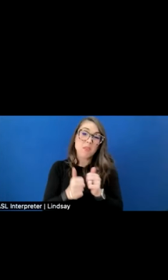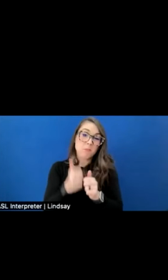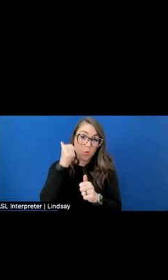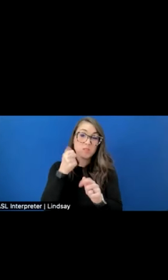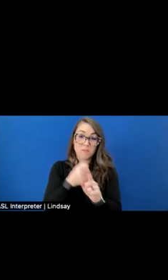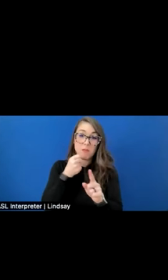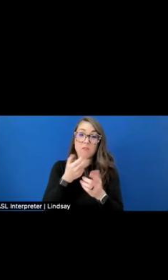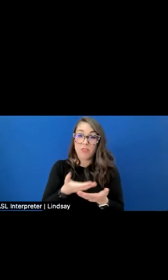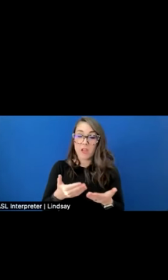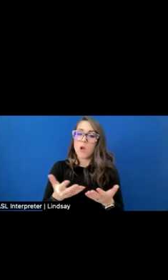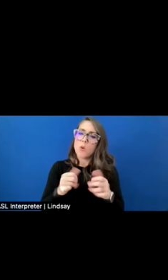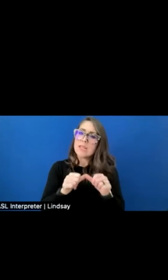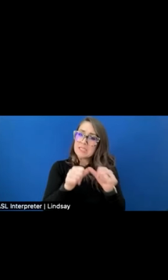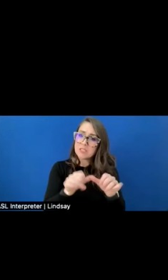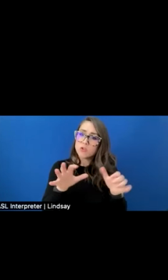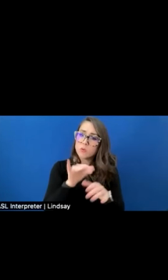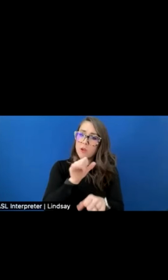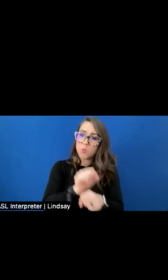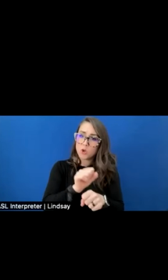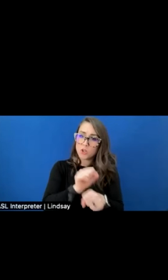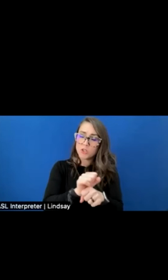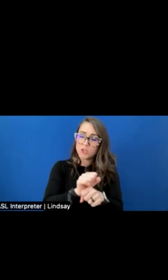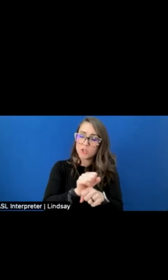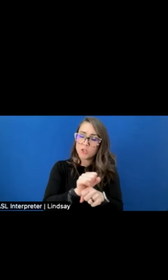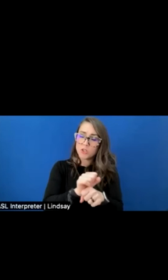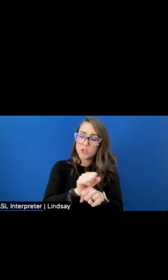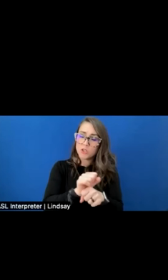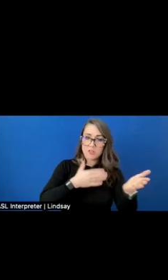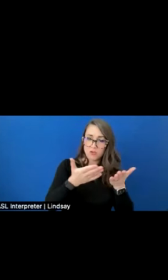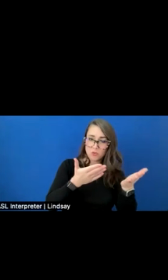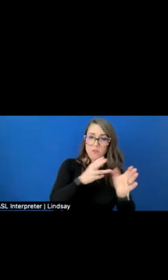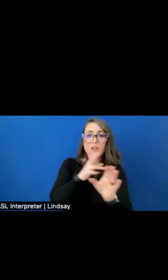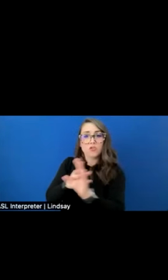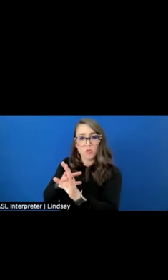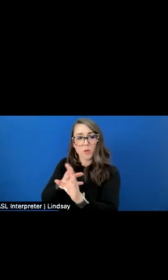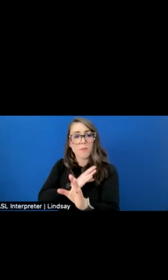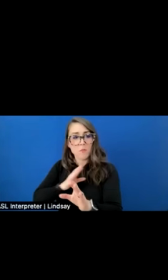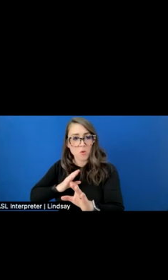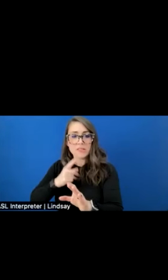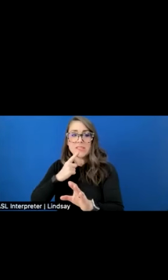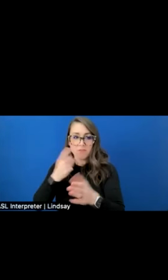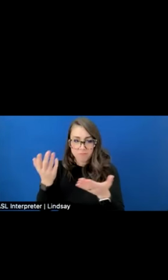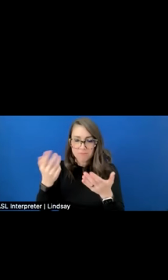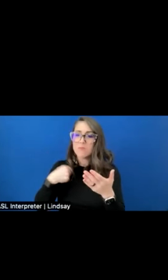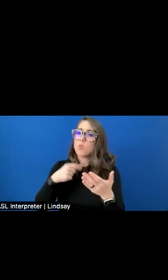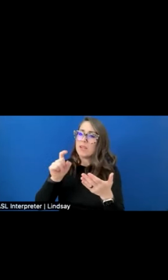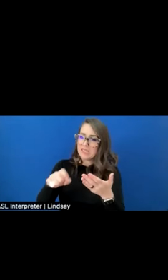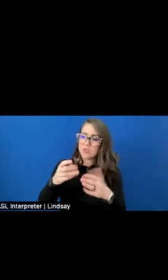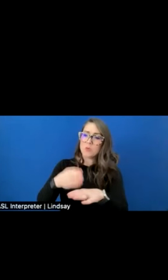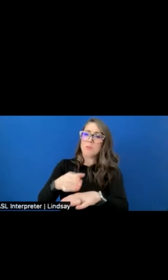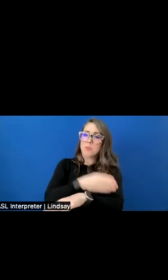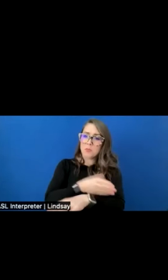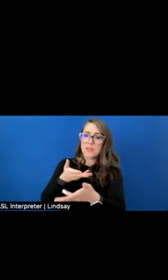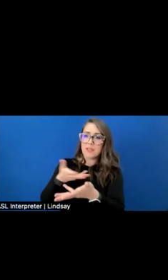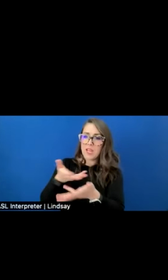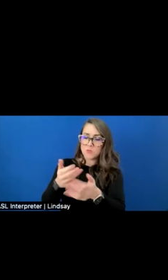that work. And so once I completed my service, I joined the board that we need to improve engagement with returned Peace Corps volunteers, our